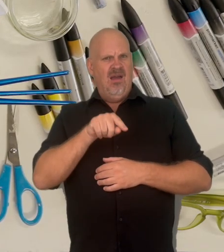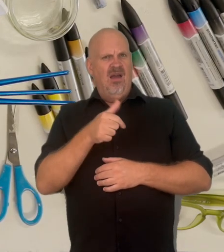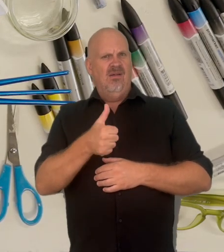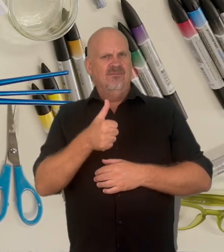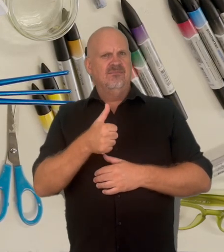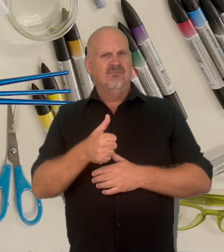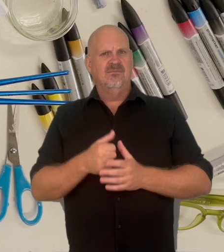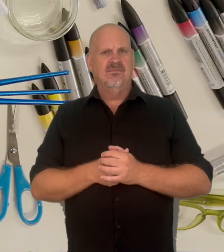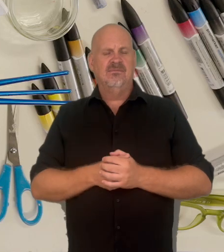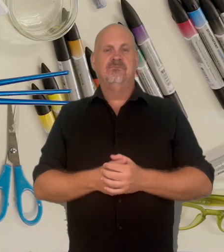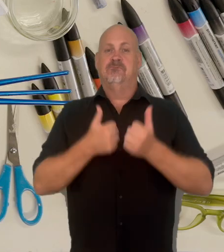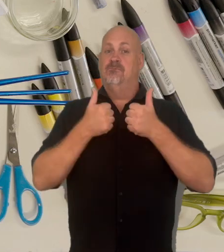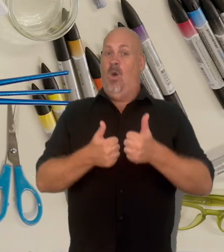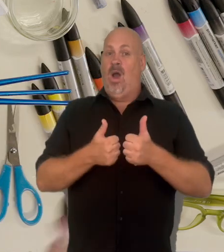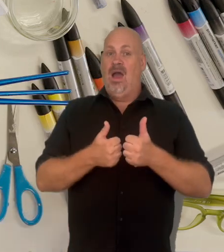Okay.